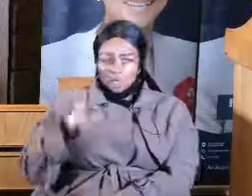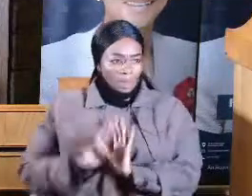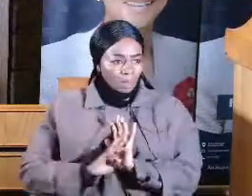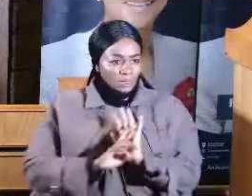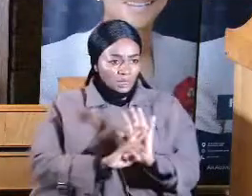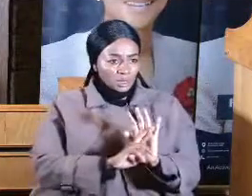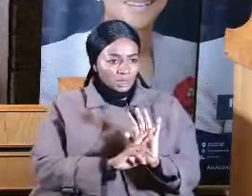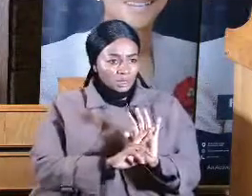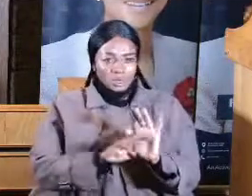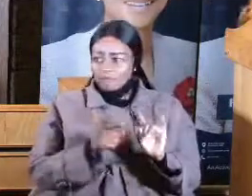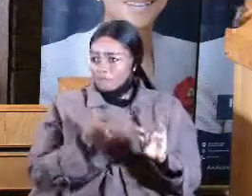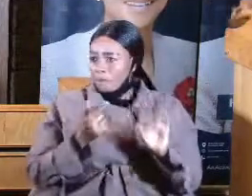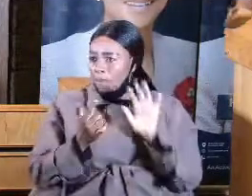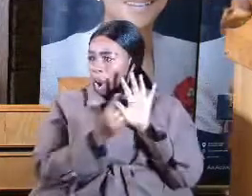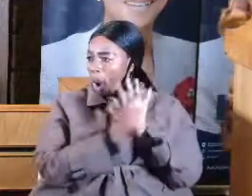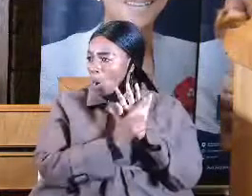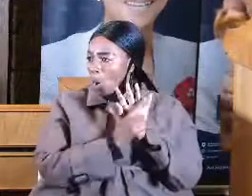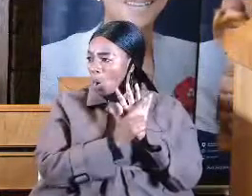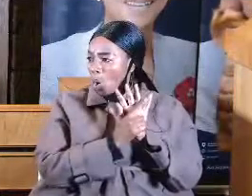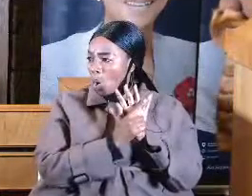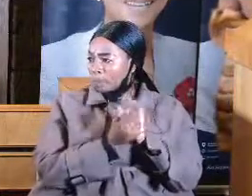representative from the law sector is here.